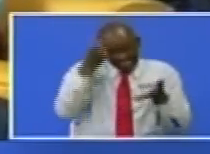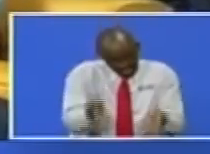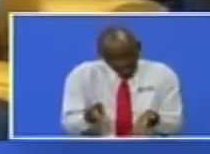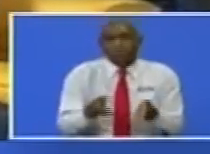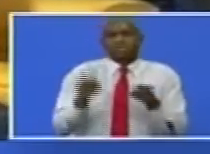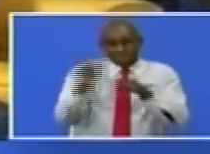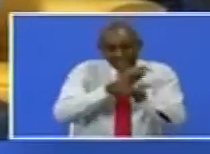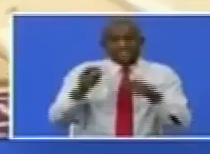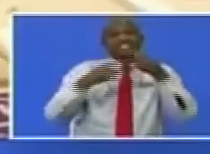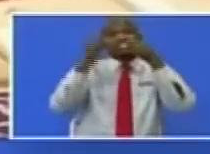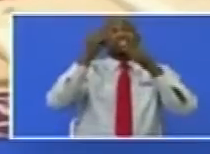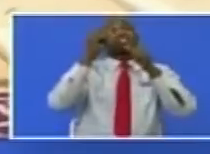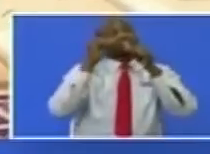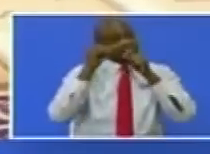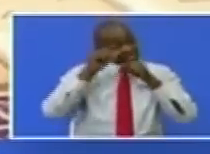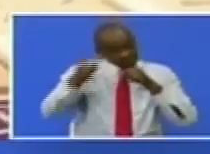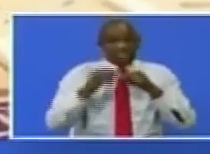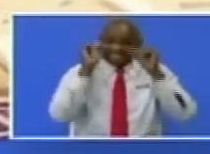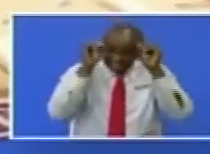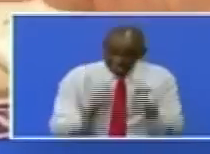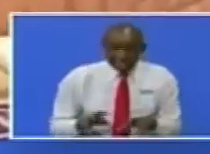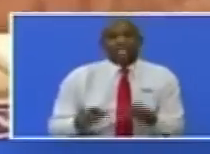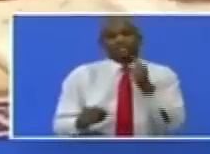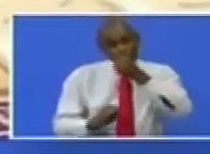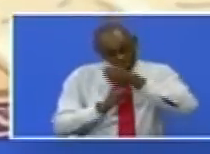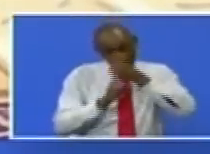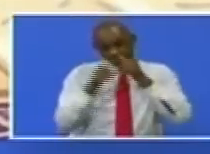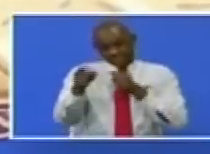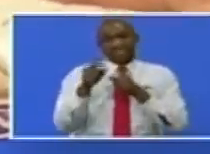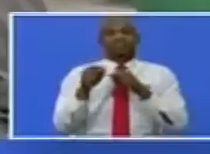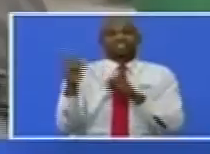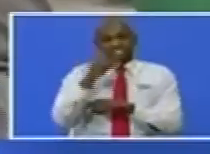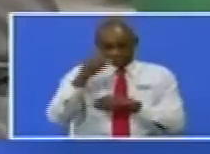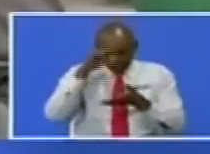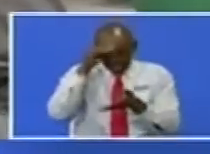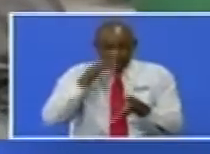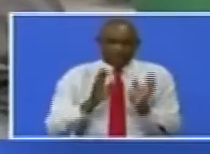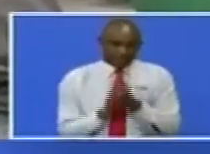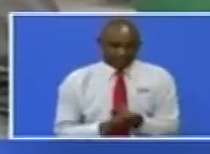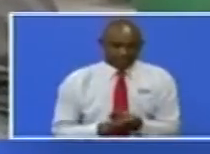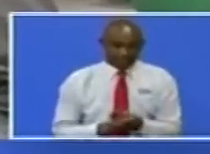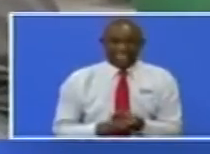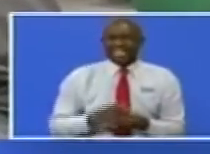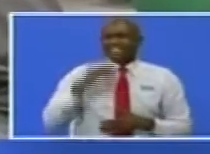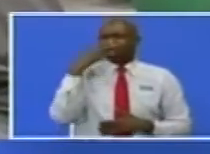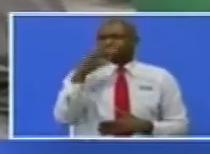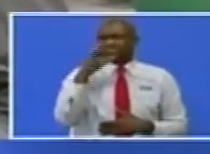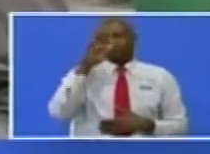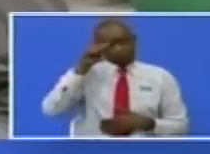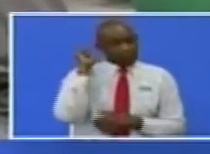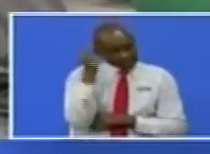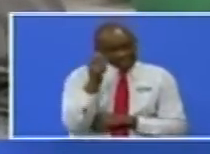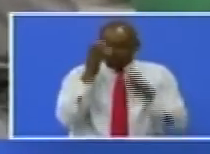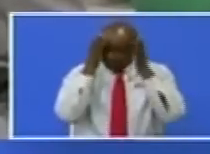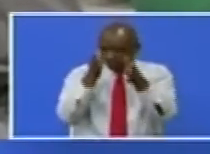trained 60,000 teachers to support the digital learning experience. And with that speech by President Uhuru Kenyatta, focus